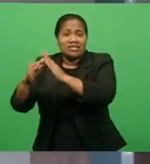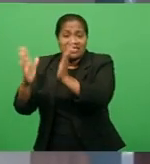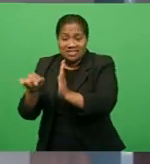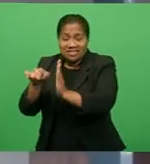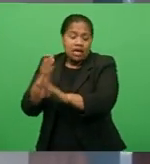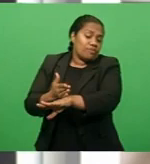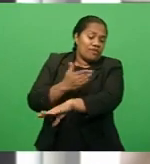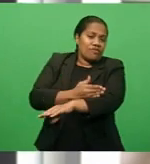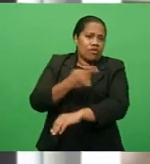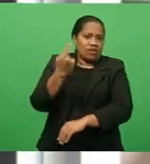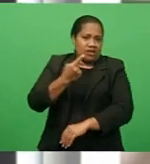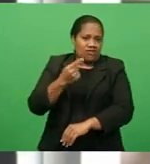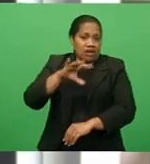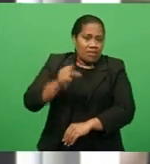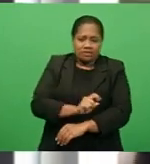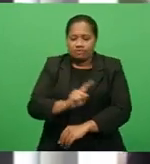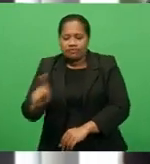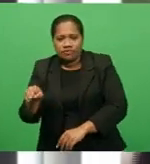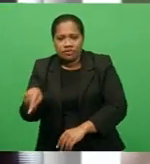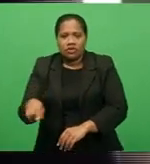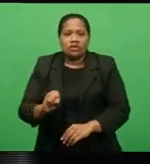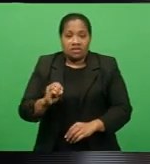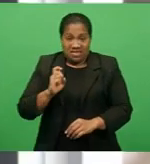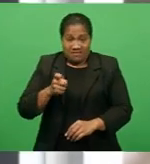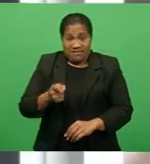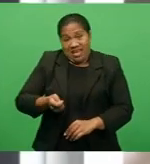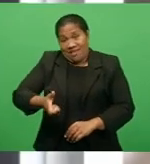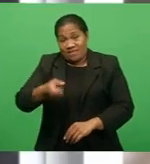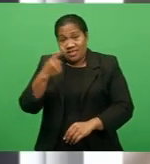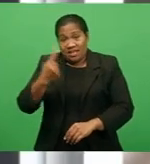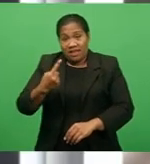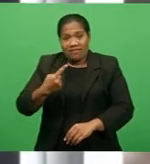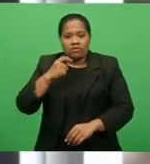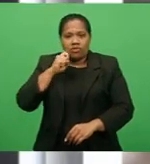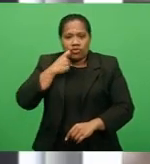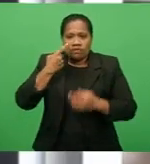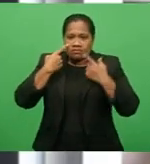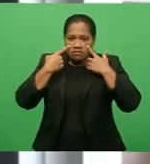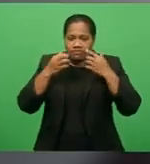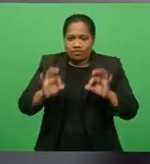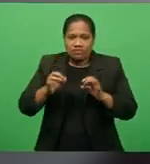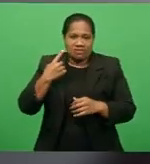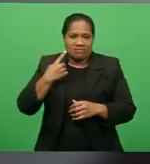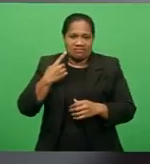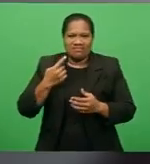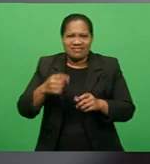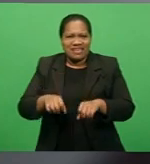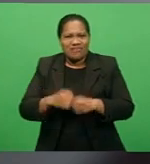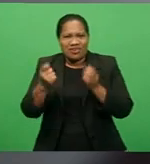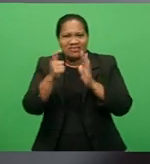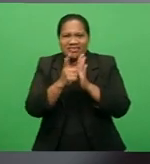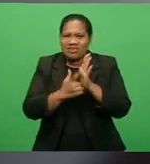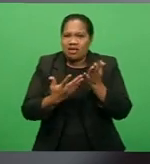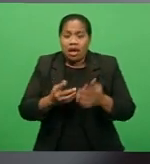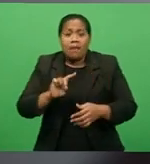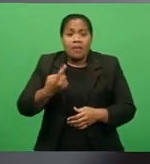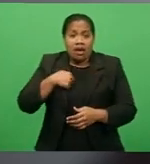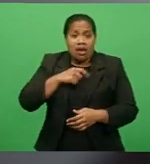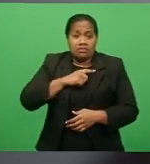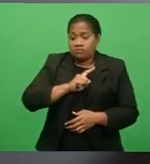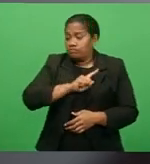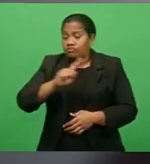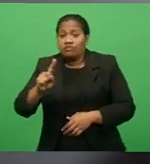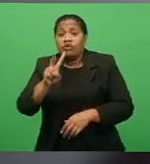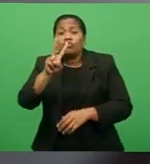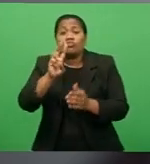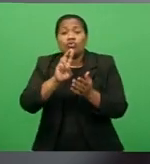after 11, you're gonna break the curfew. So they advise us. So we were there before, 2 minutes before, and